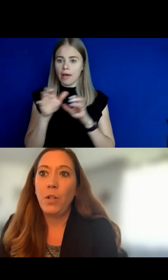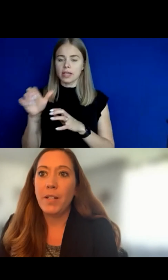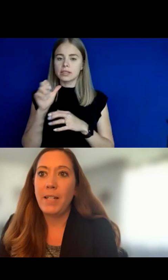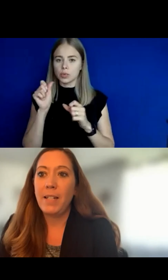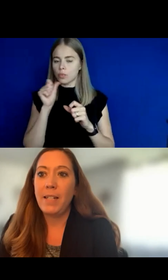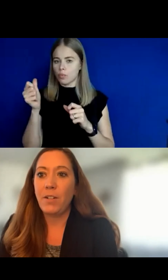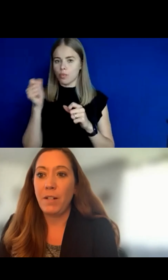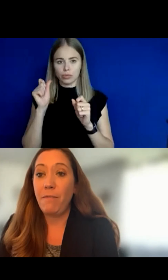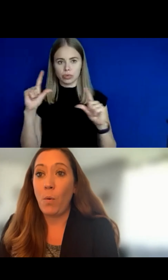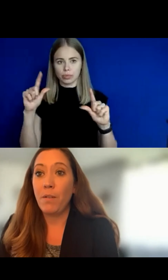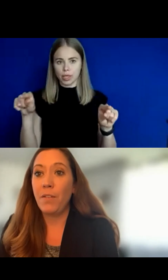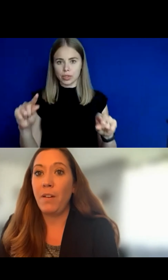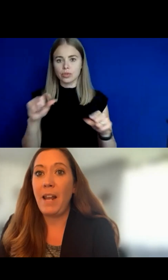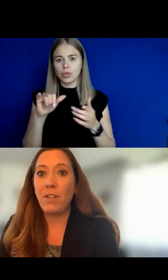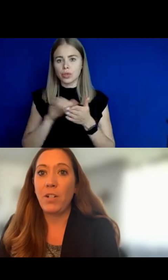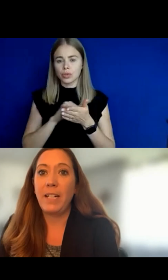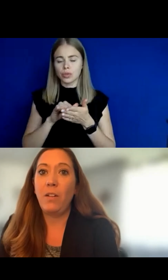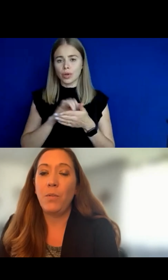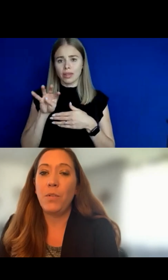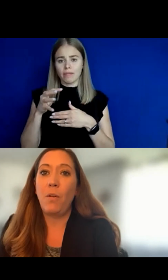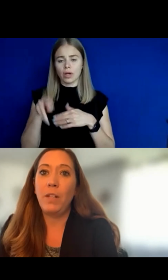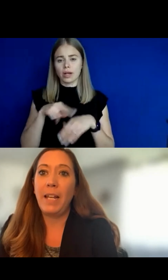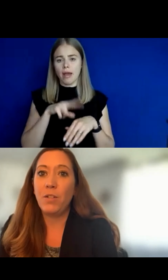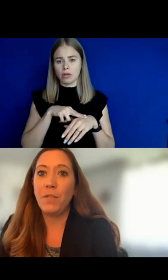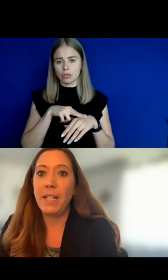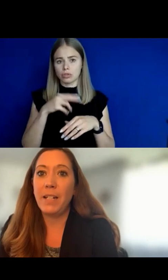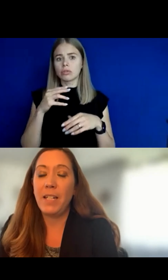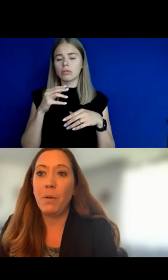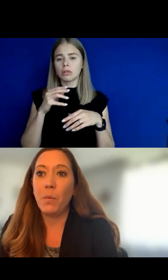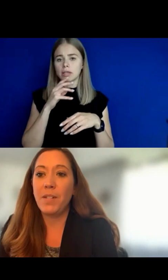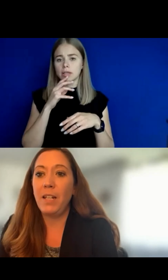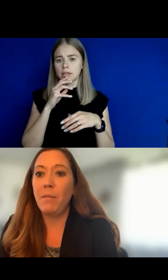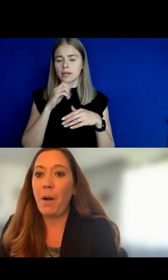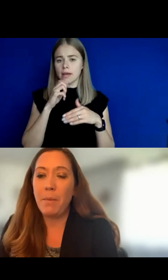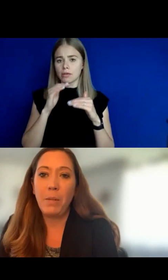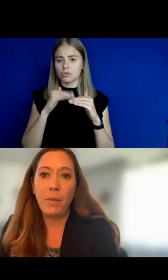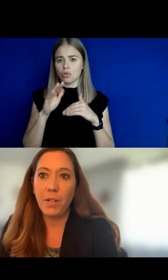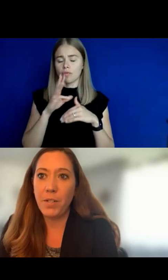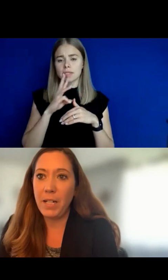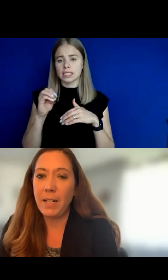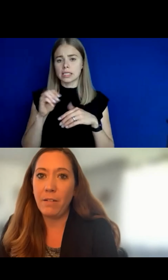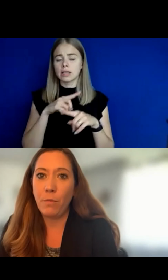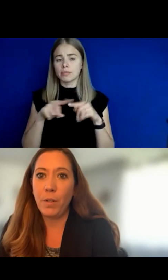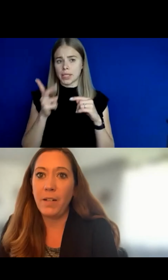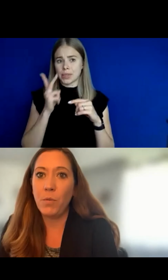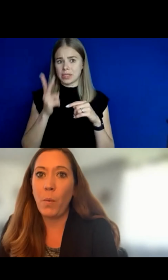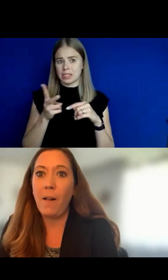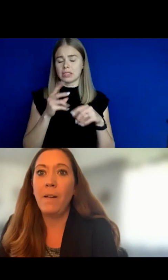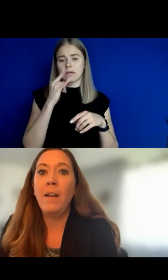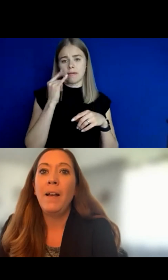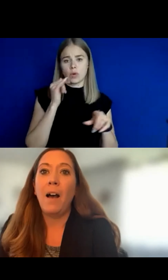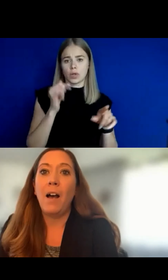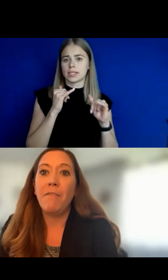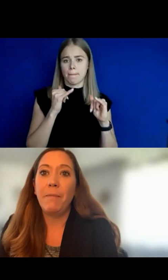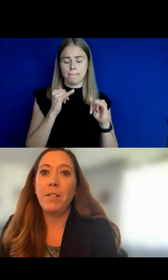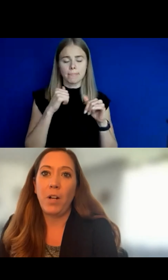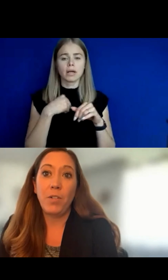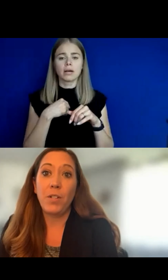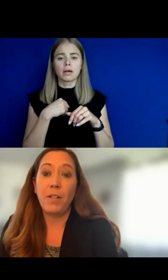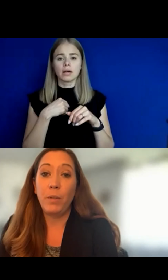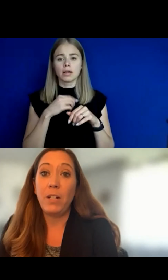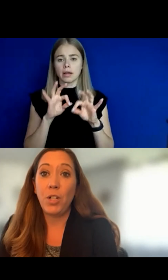you. New York State is actually 4th nationally in those over the age of 60, but we're seeing probably what you're seeing in California as well.